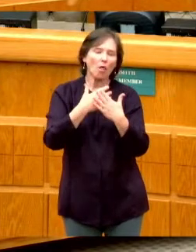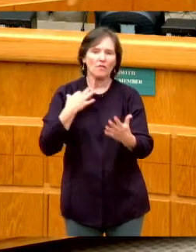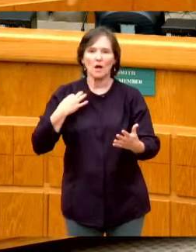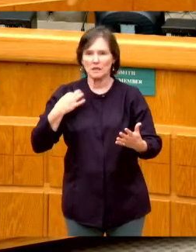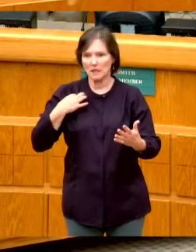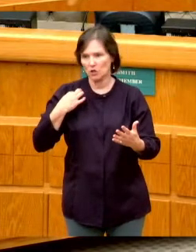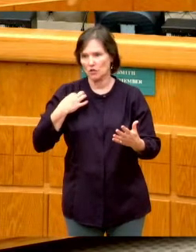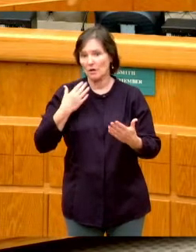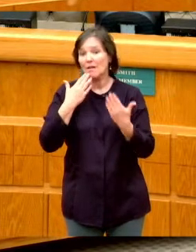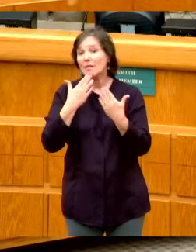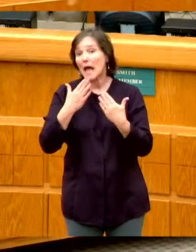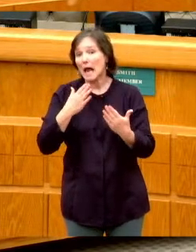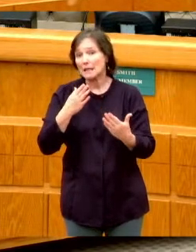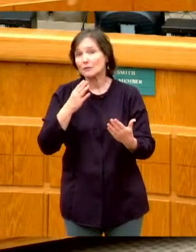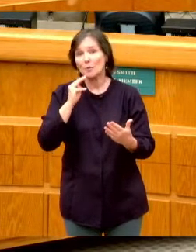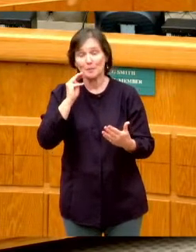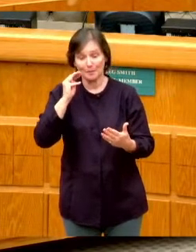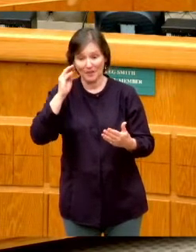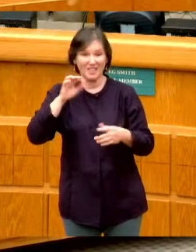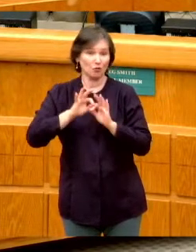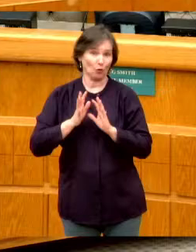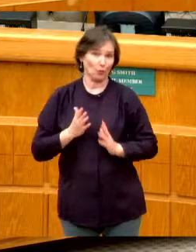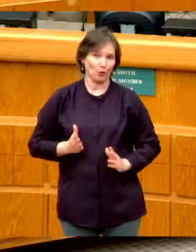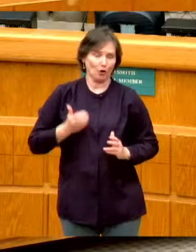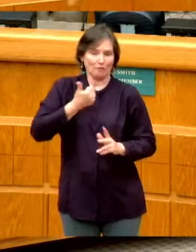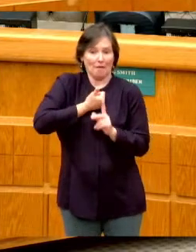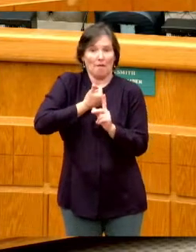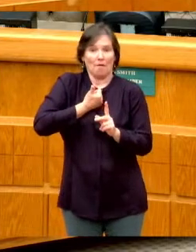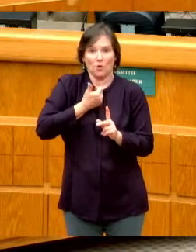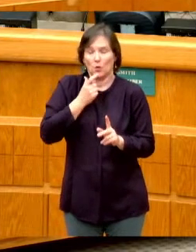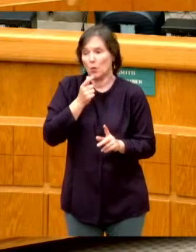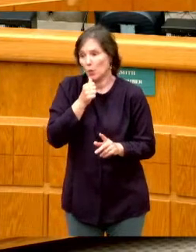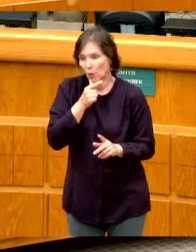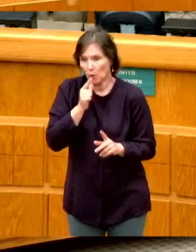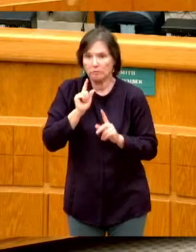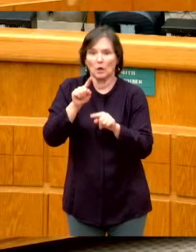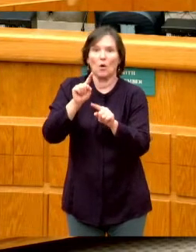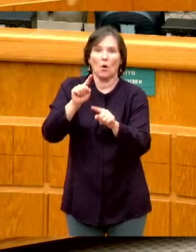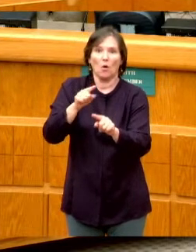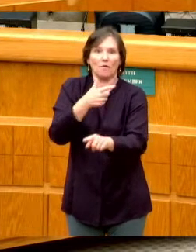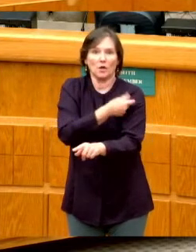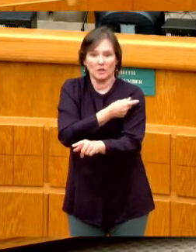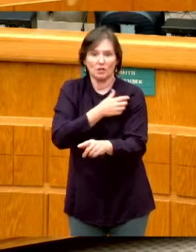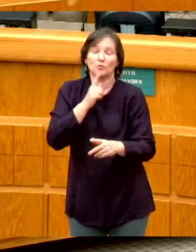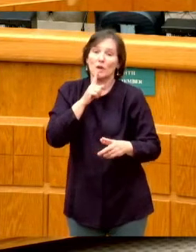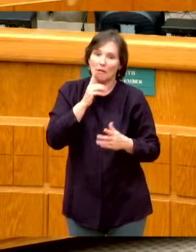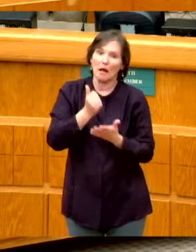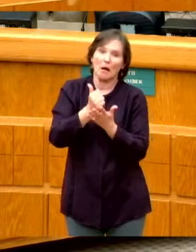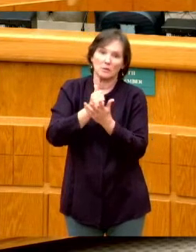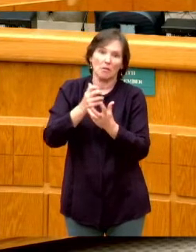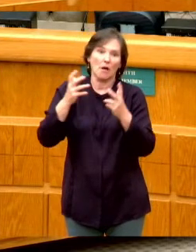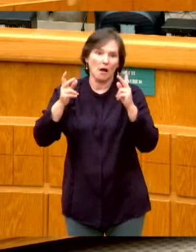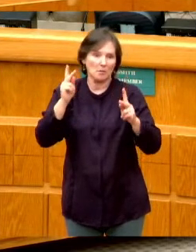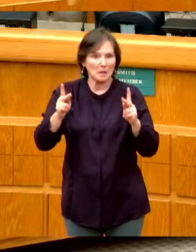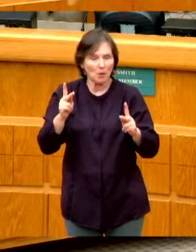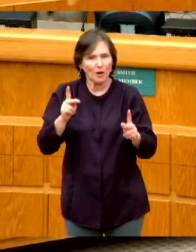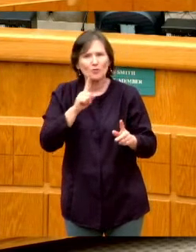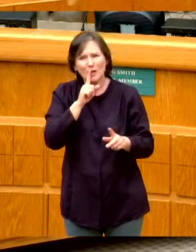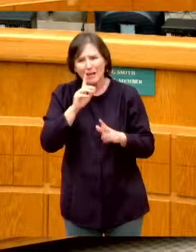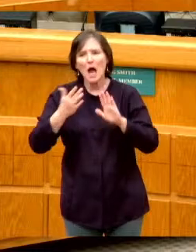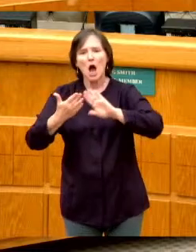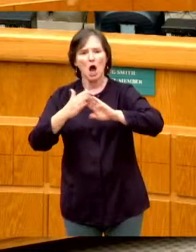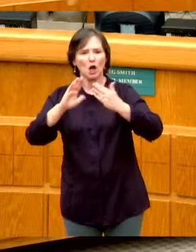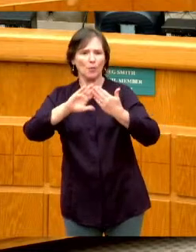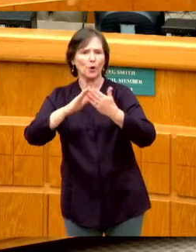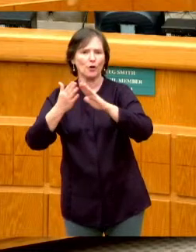it's a lot of work, it's a lot of fun, but it's a community effort. So, thank you. En las últimas 24